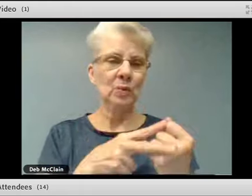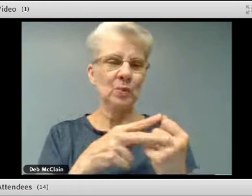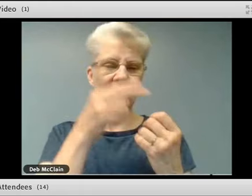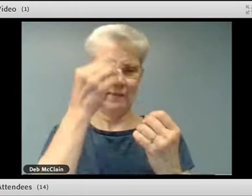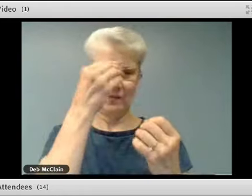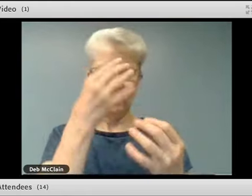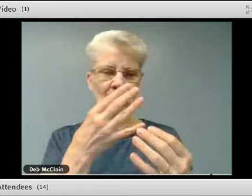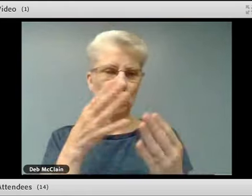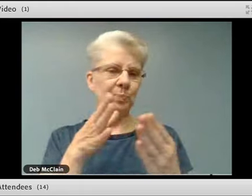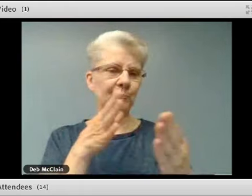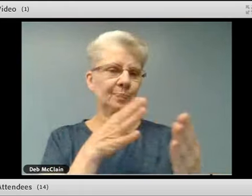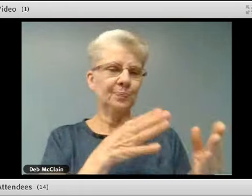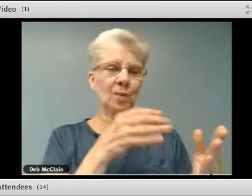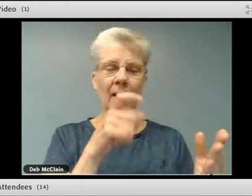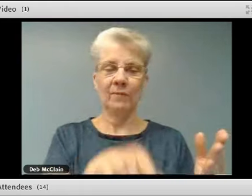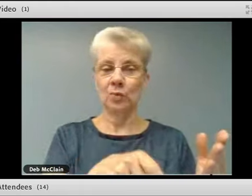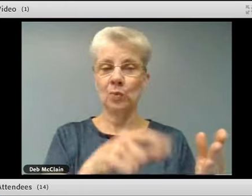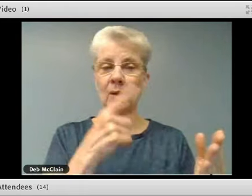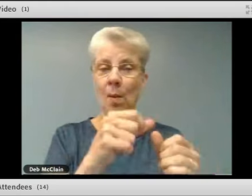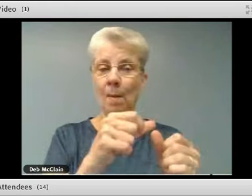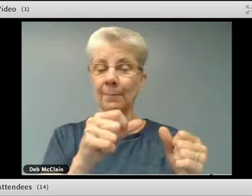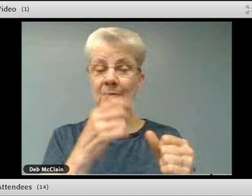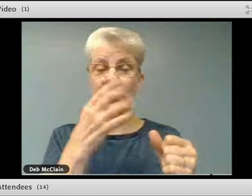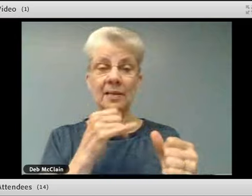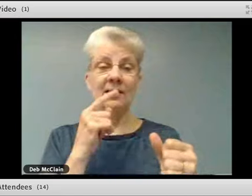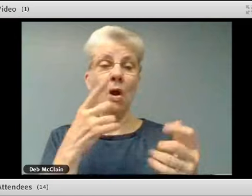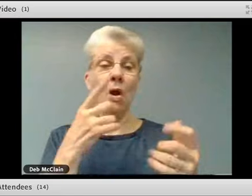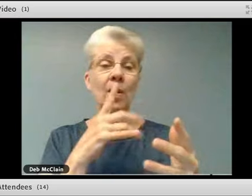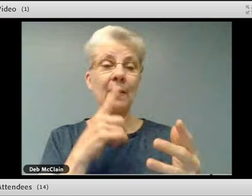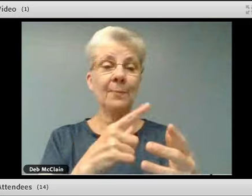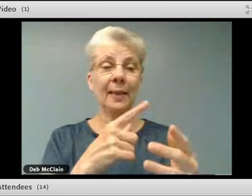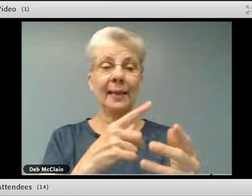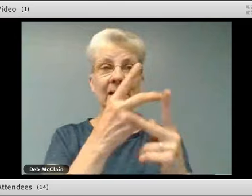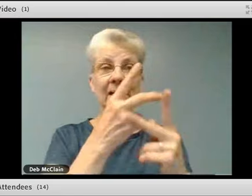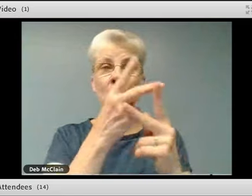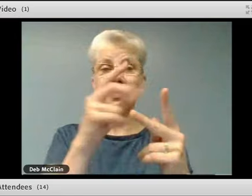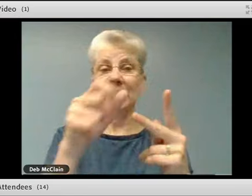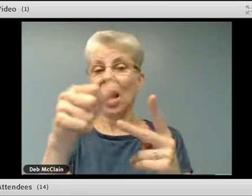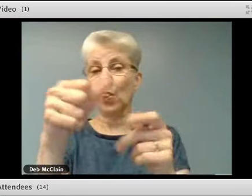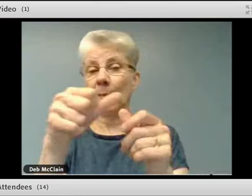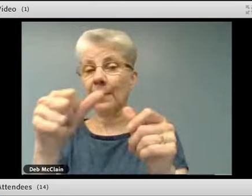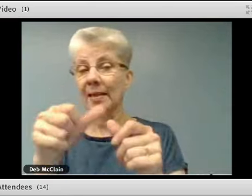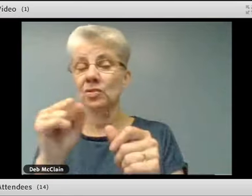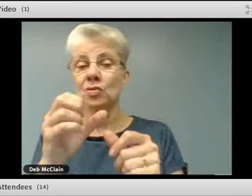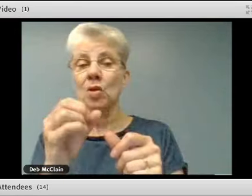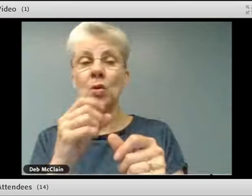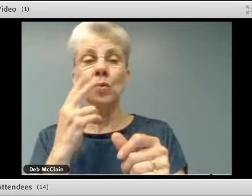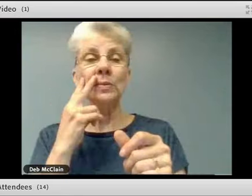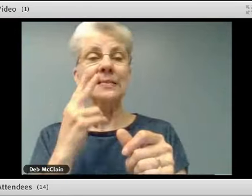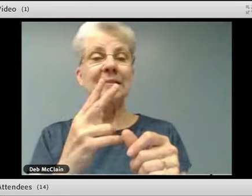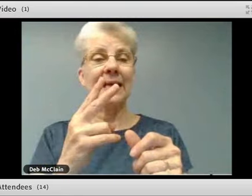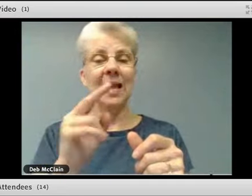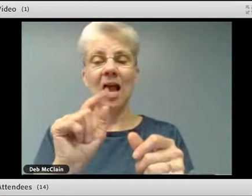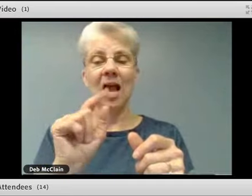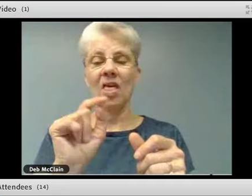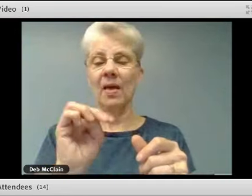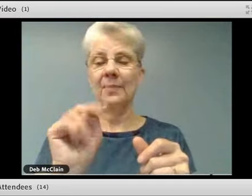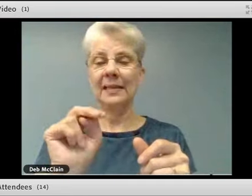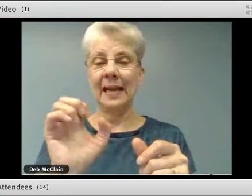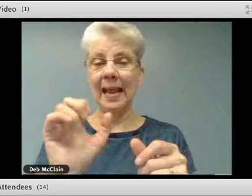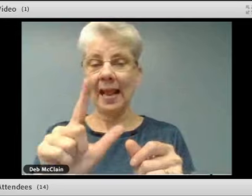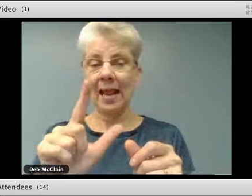items in one place because they're already being hosted somewhere else. So you'll see a thumbnail and some